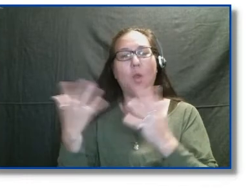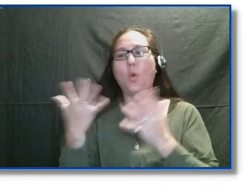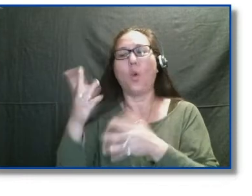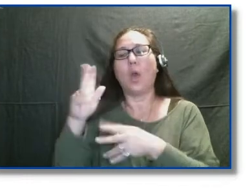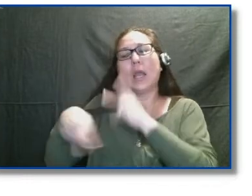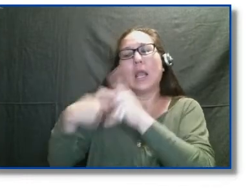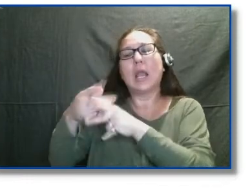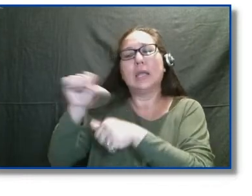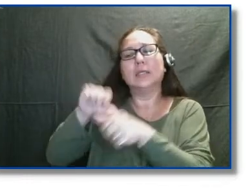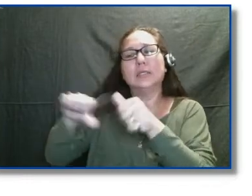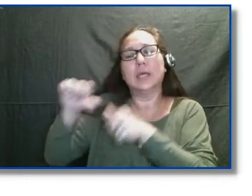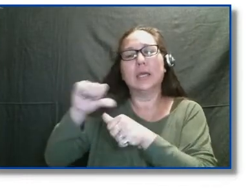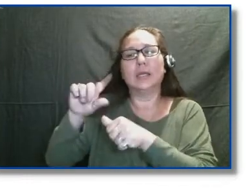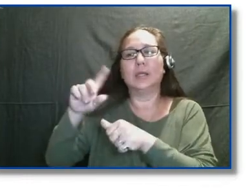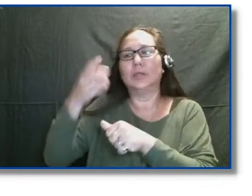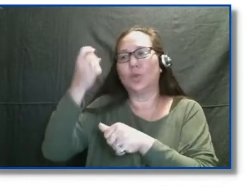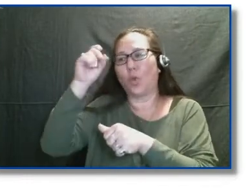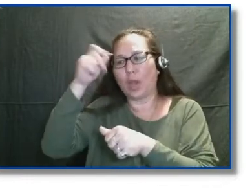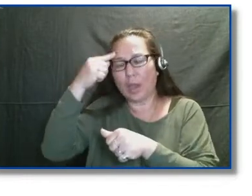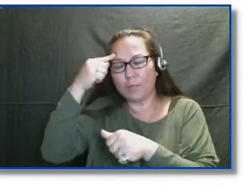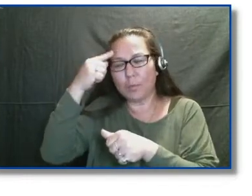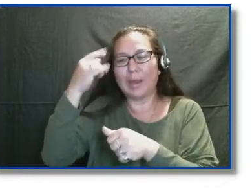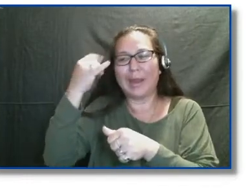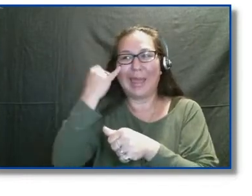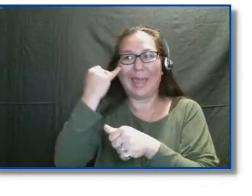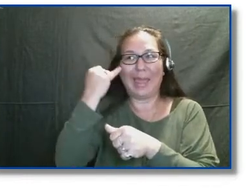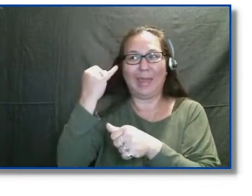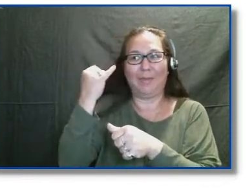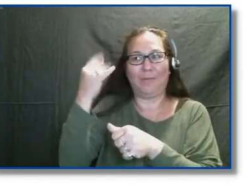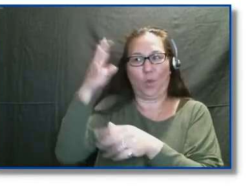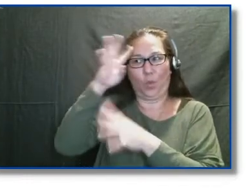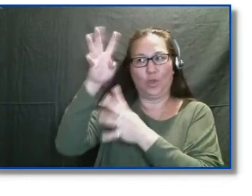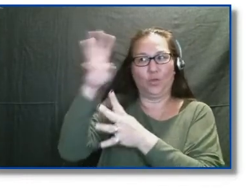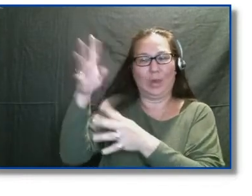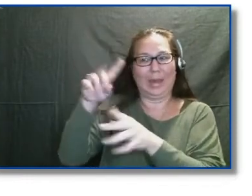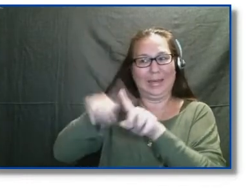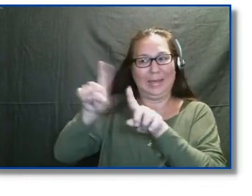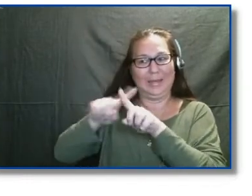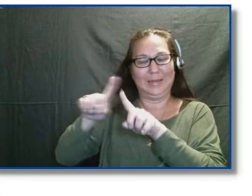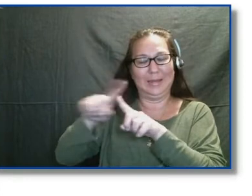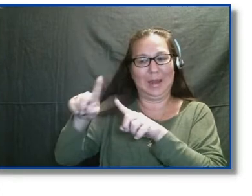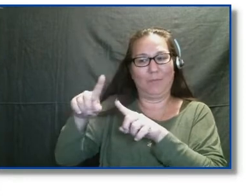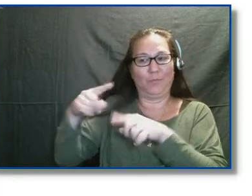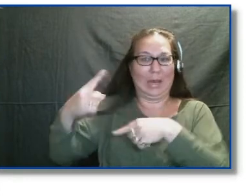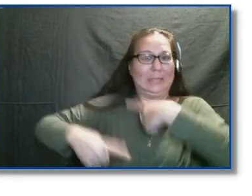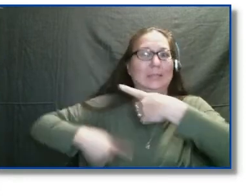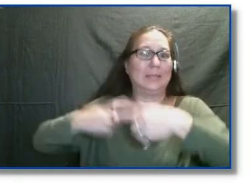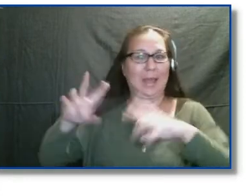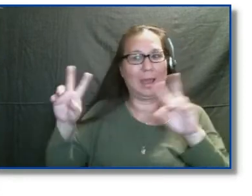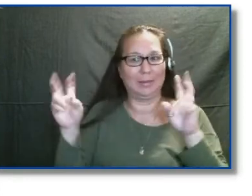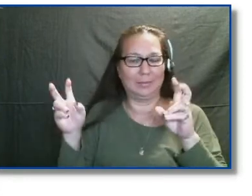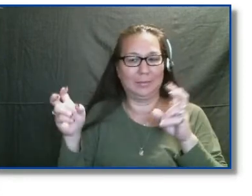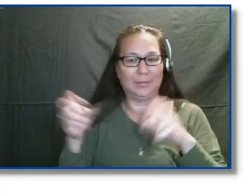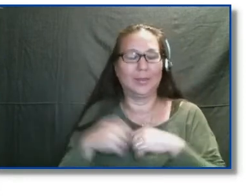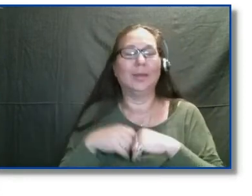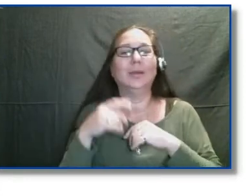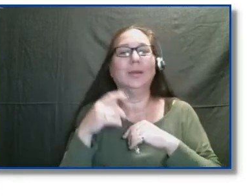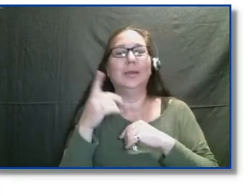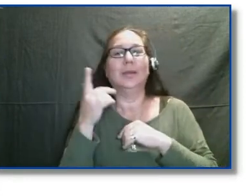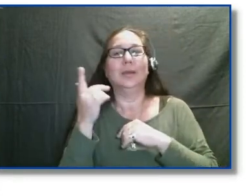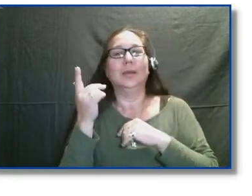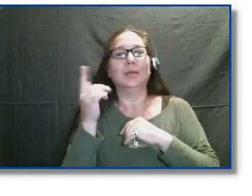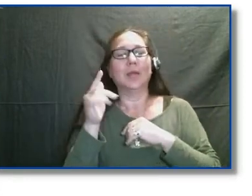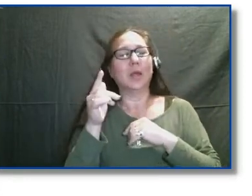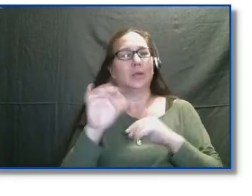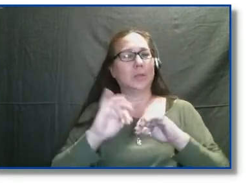kind of governance would we create if we created different signs. Because certainly other signs also must have circulated, but only